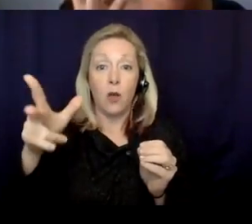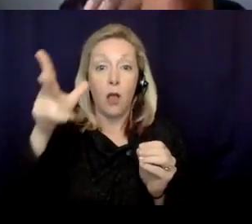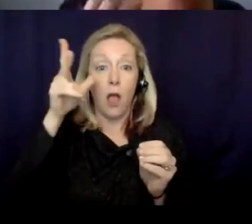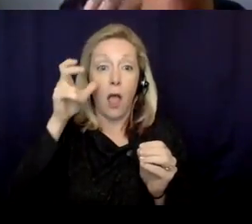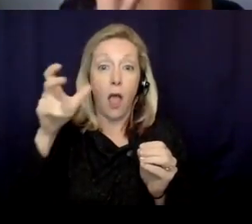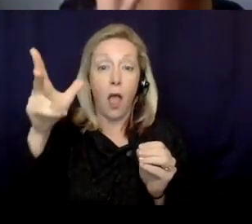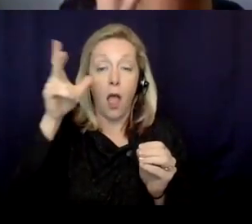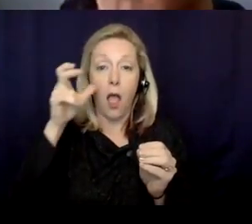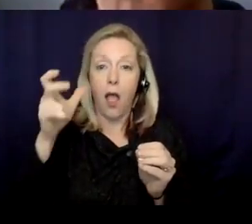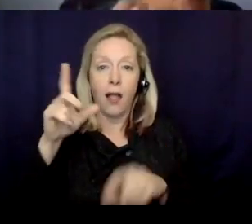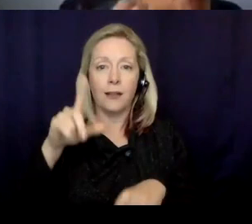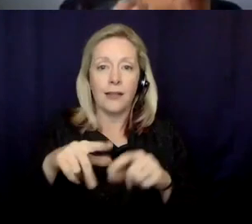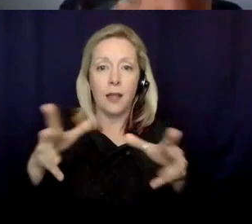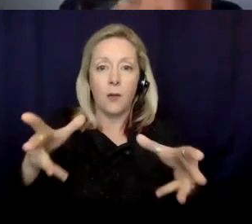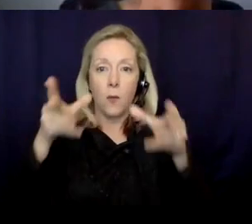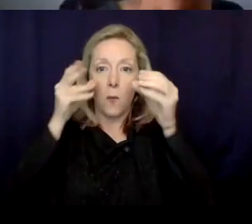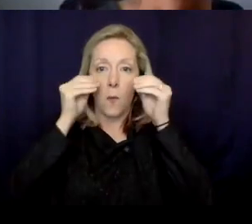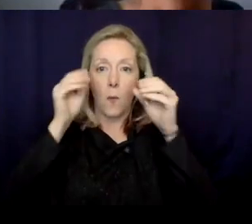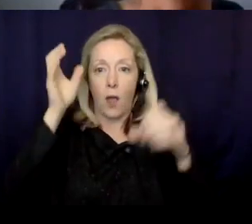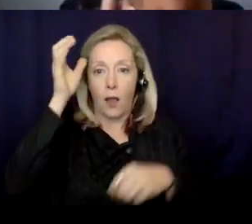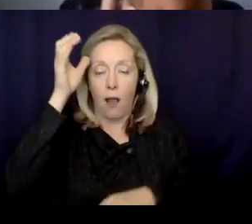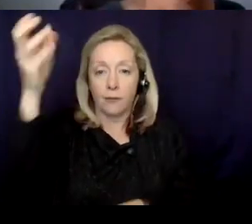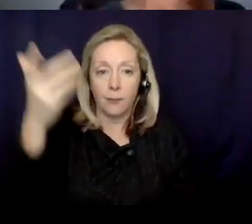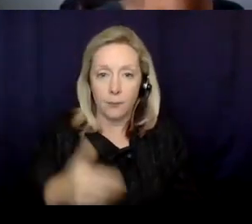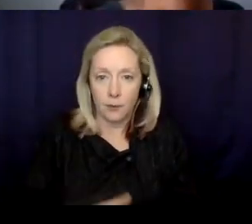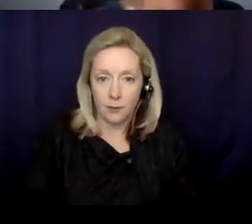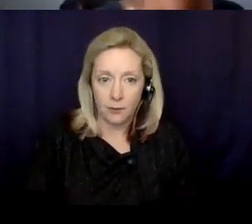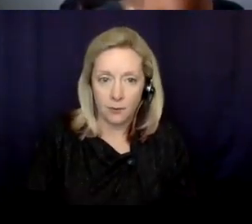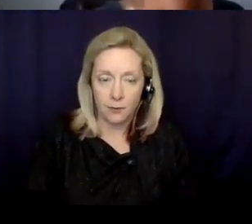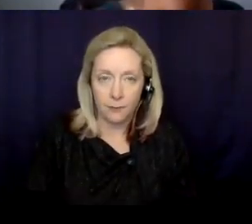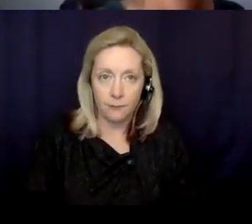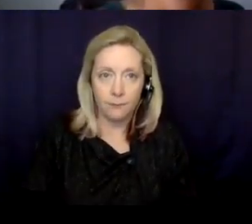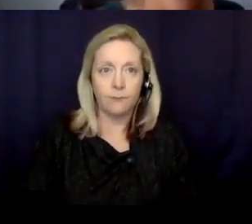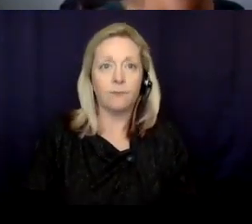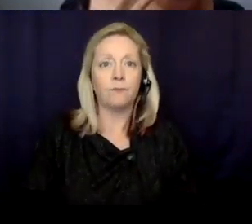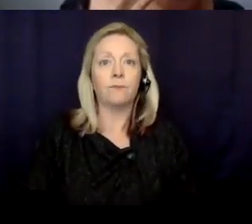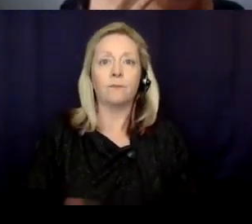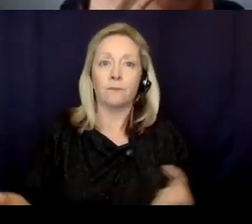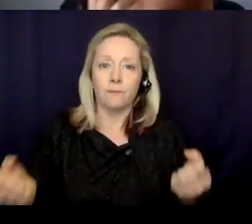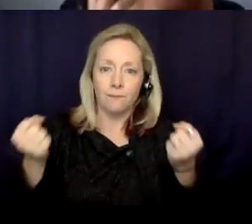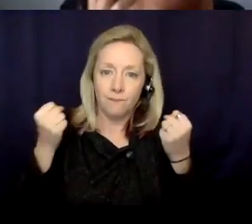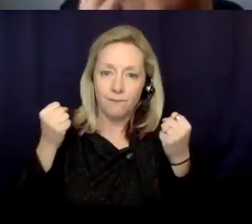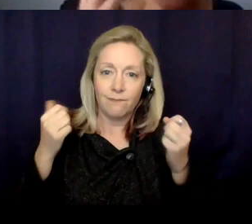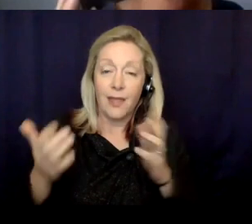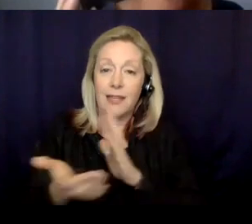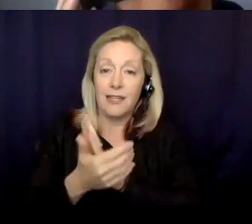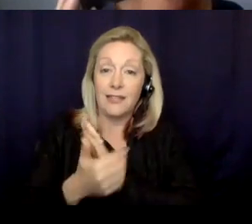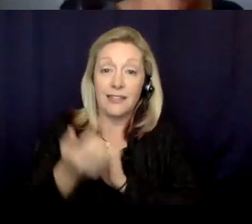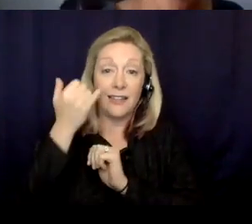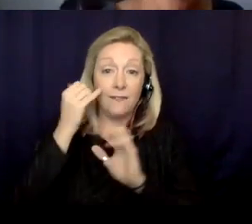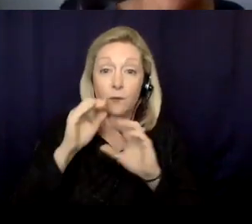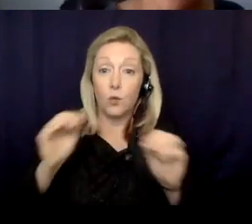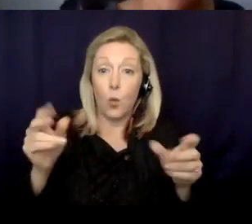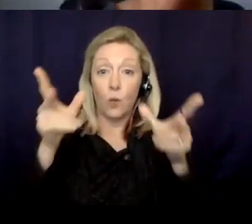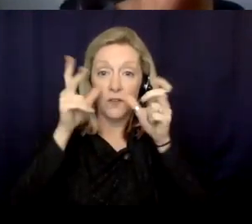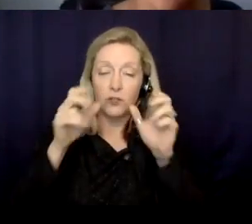those concepts that we've just picked up. So many of these skills, if we don't have that vision, we're really